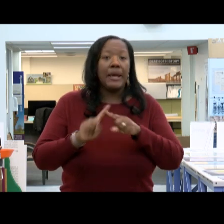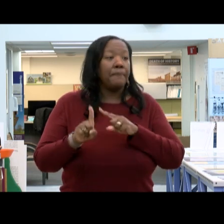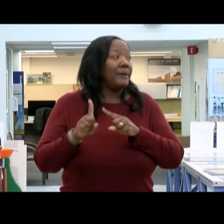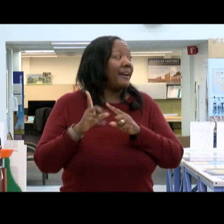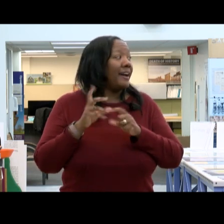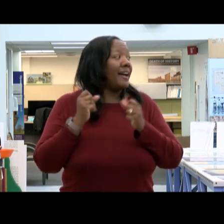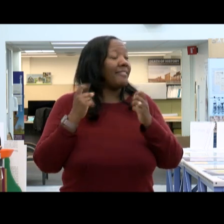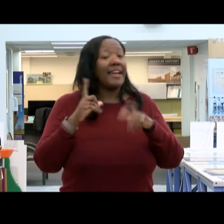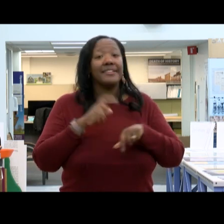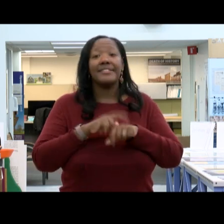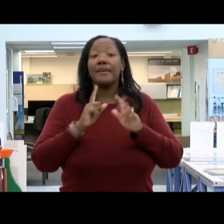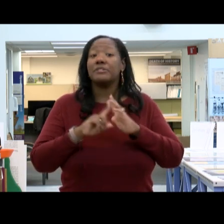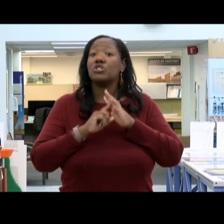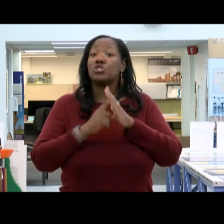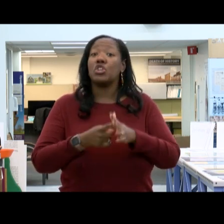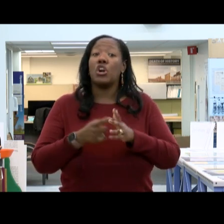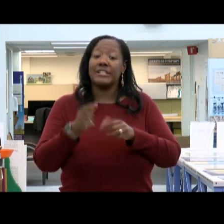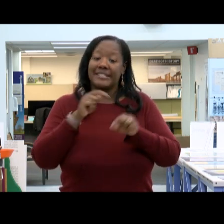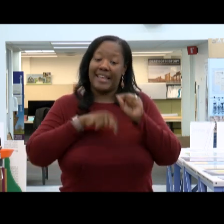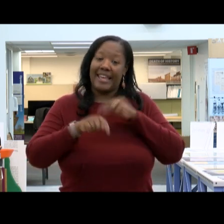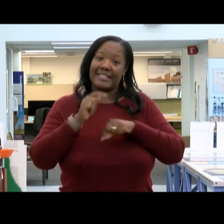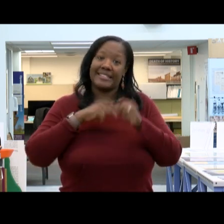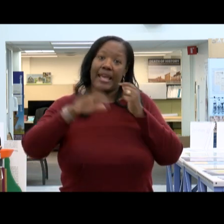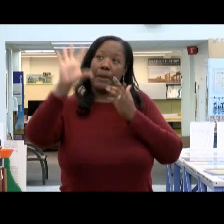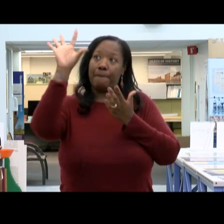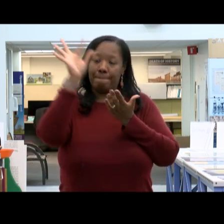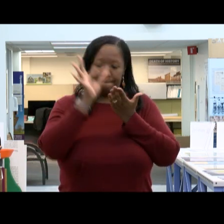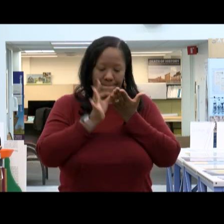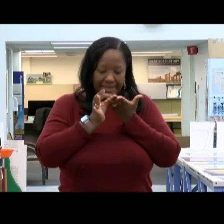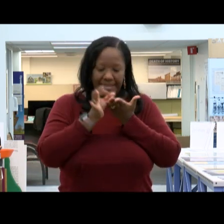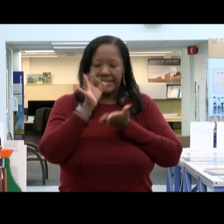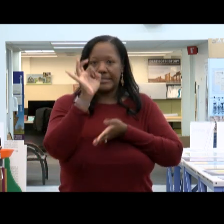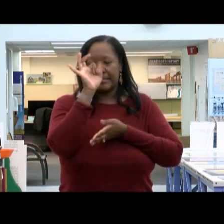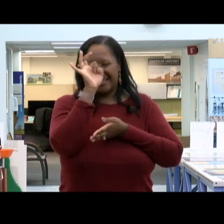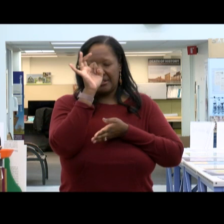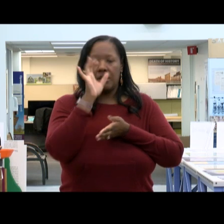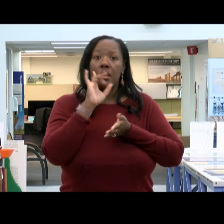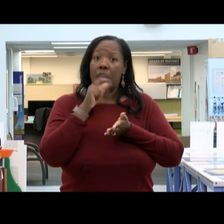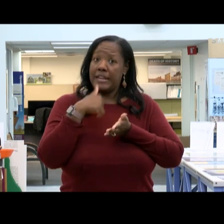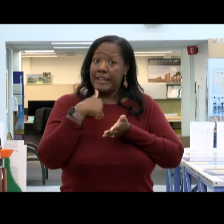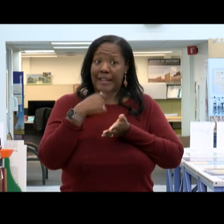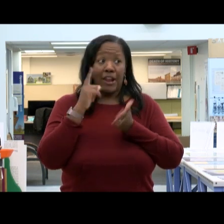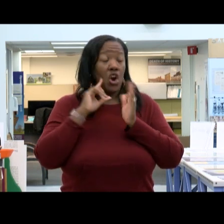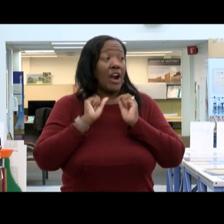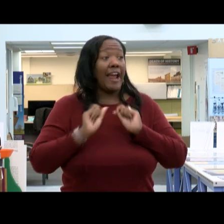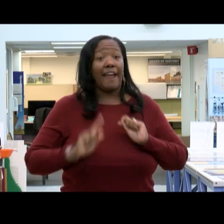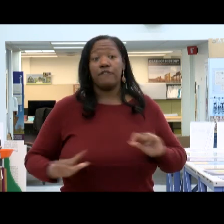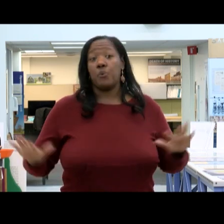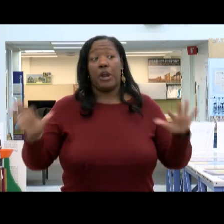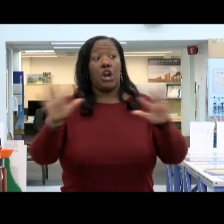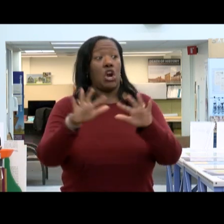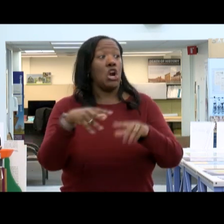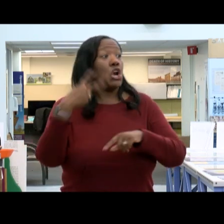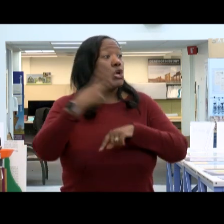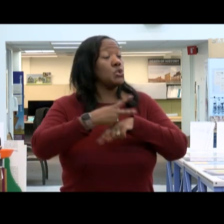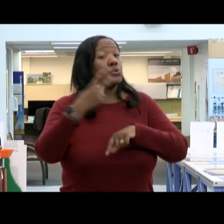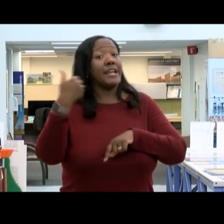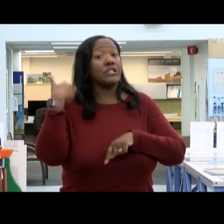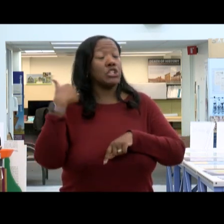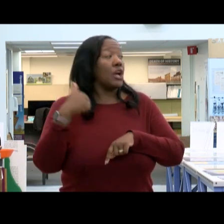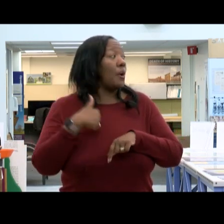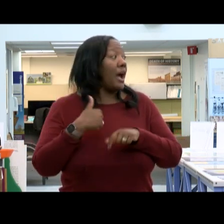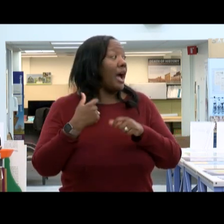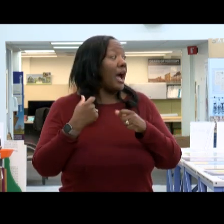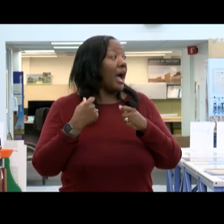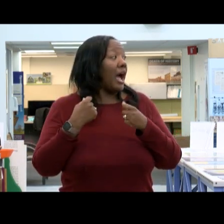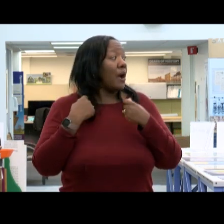as little tiny beads. And those little tiny beads go everywhere, if you think about it. And I was just, I guess 2 days ago, driving in,